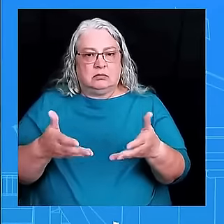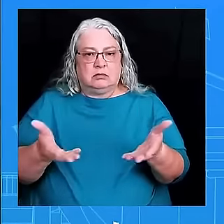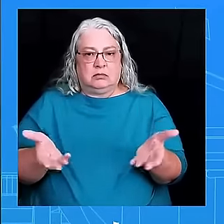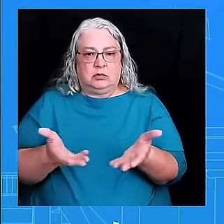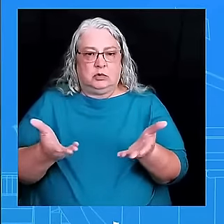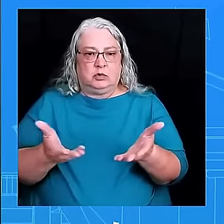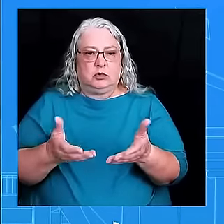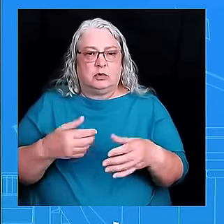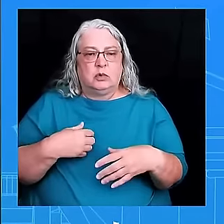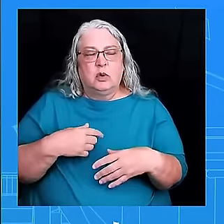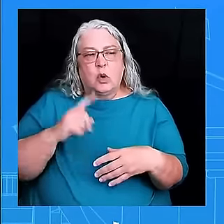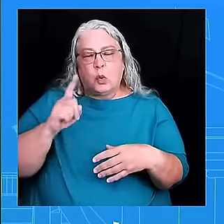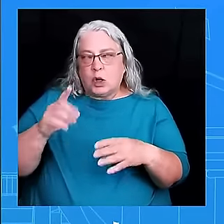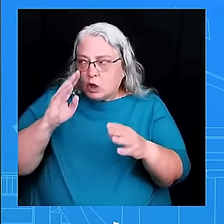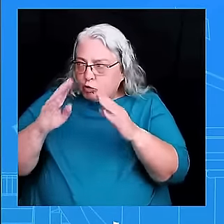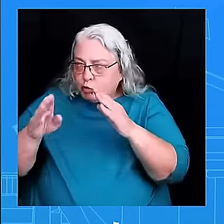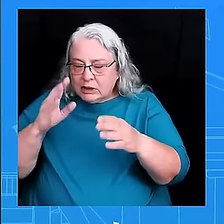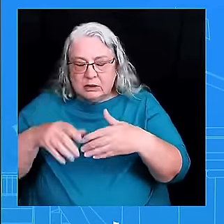to see